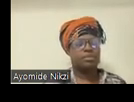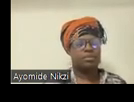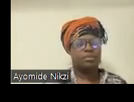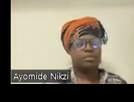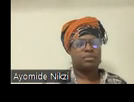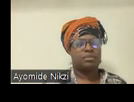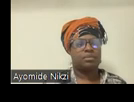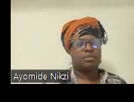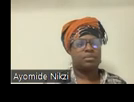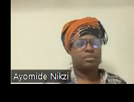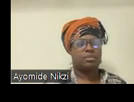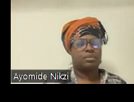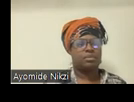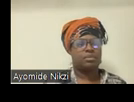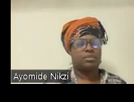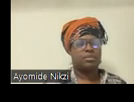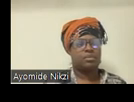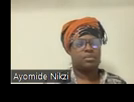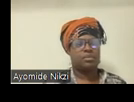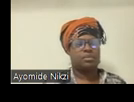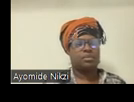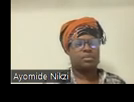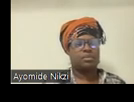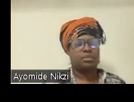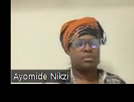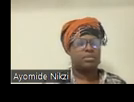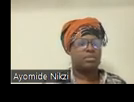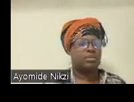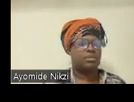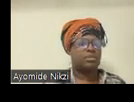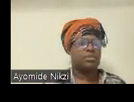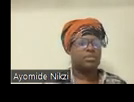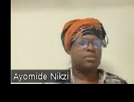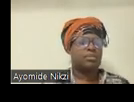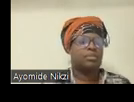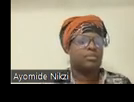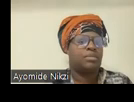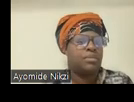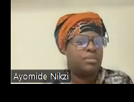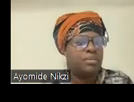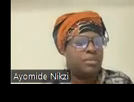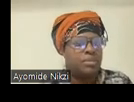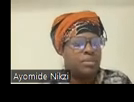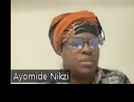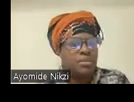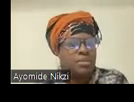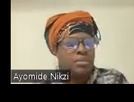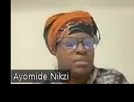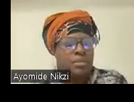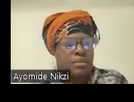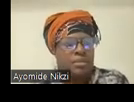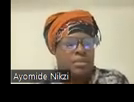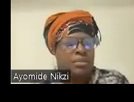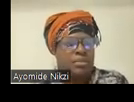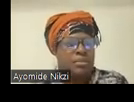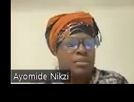transparency bleeds into the inability to monitor for effectiveness, improvement, or challenges. The data that are available